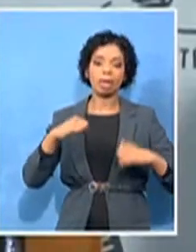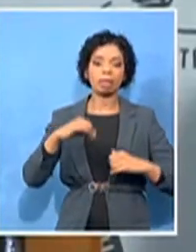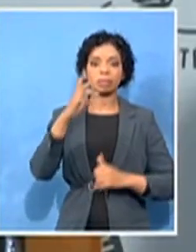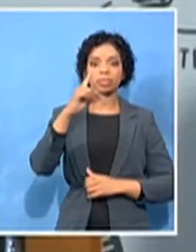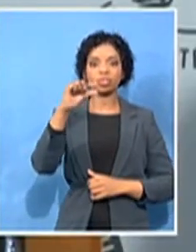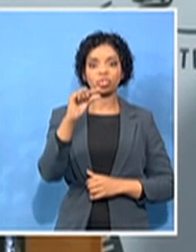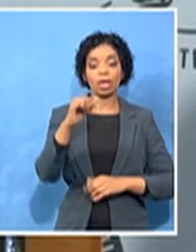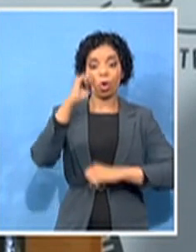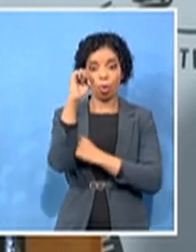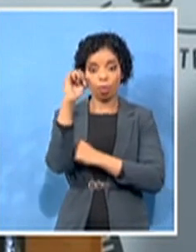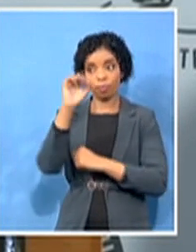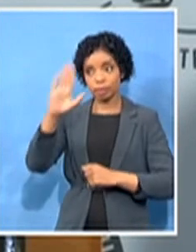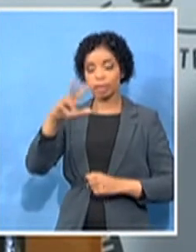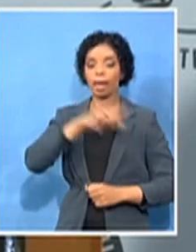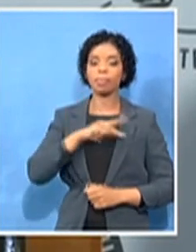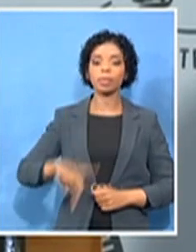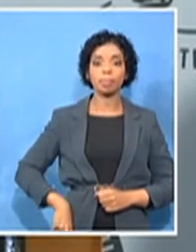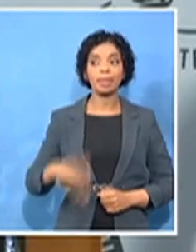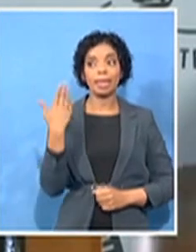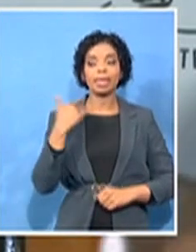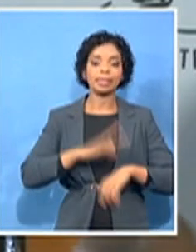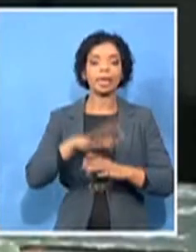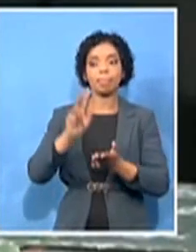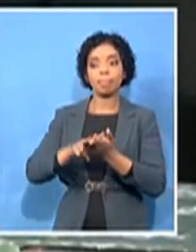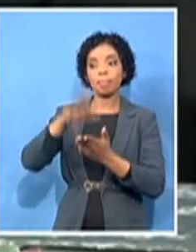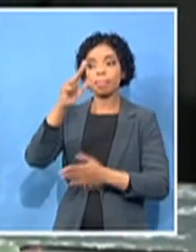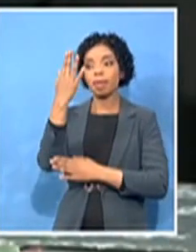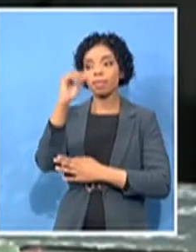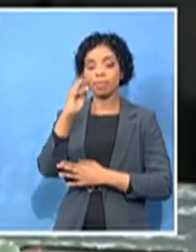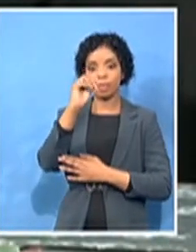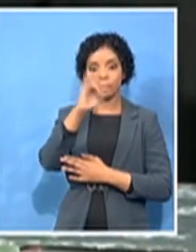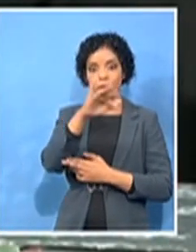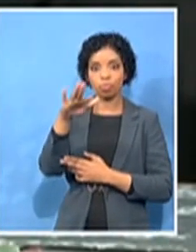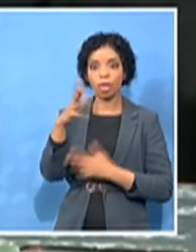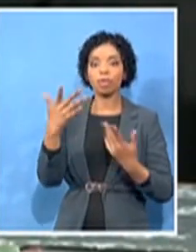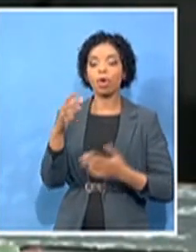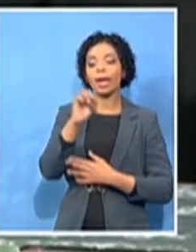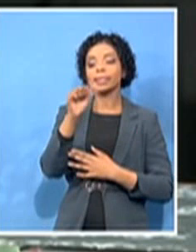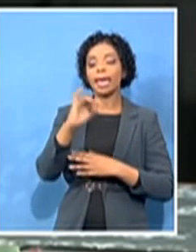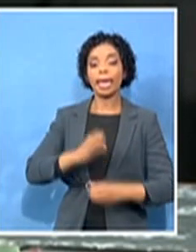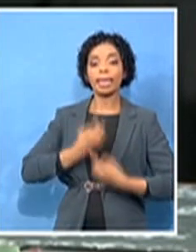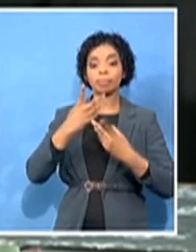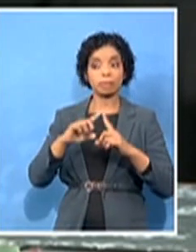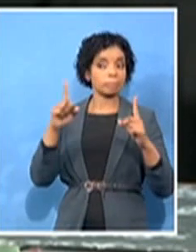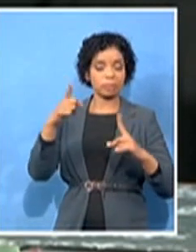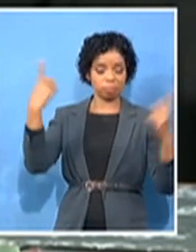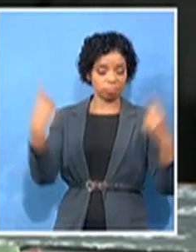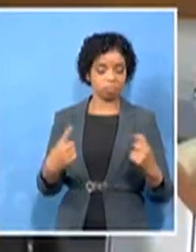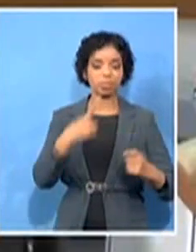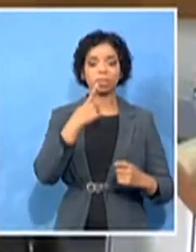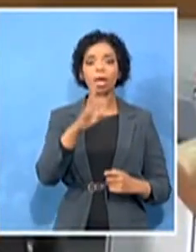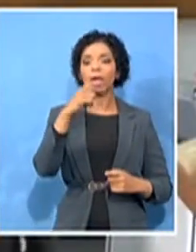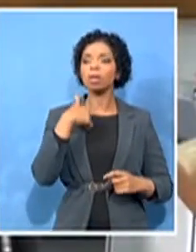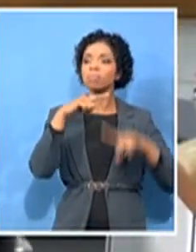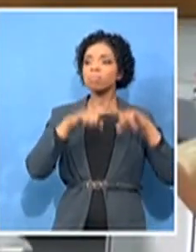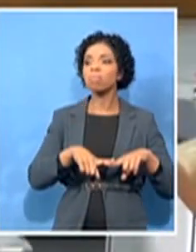the 50 million rand payment to SA Express, but Mokgoro maintains that he relied on the MEC and other officials to satisfy himself